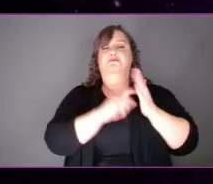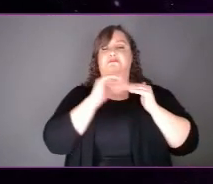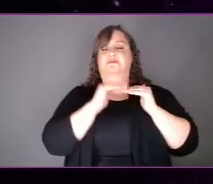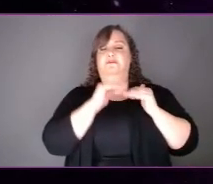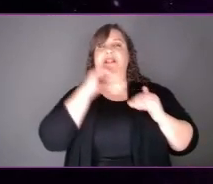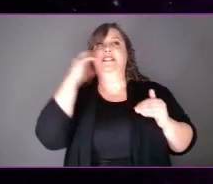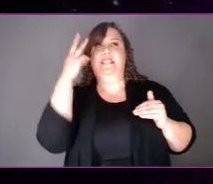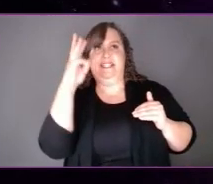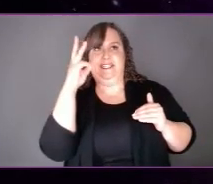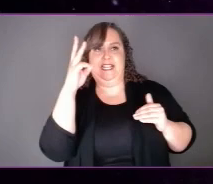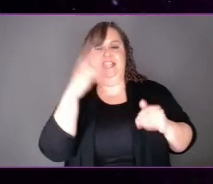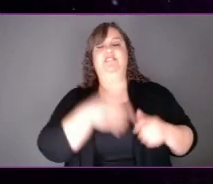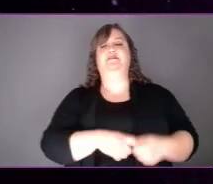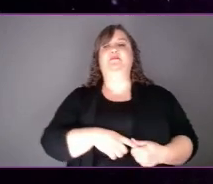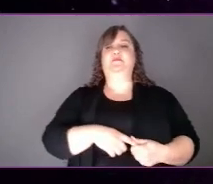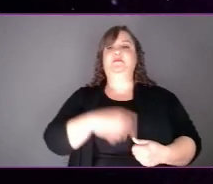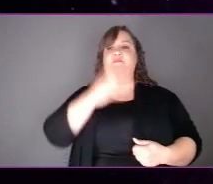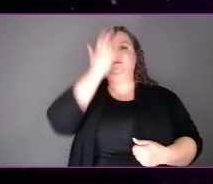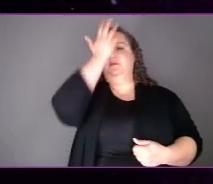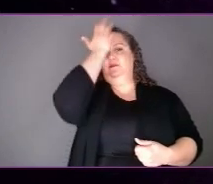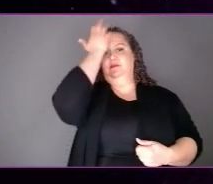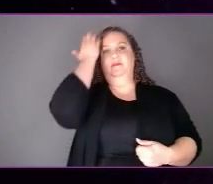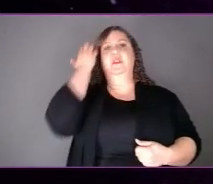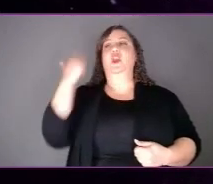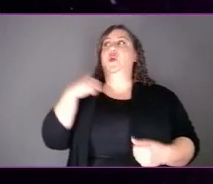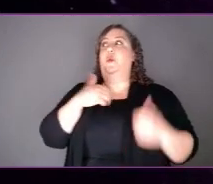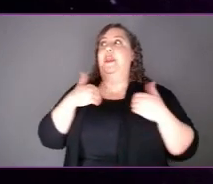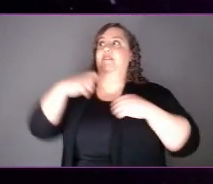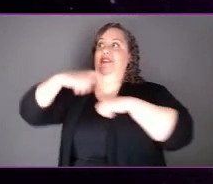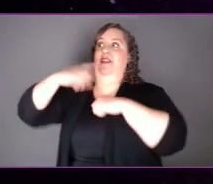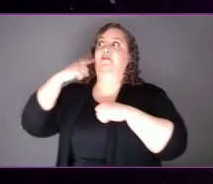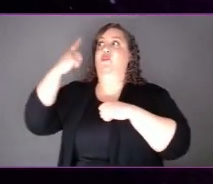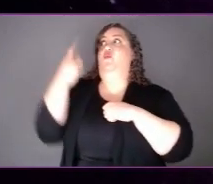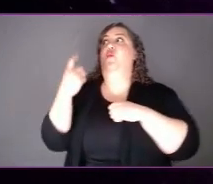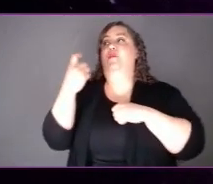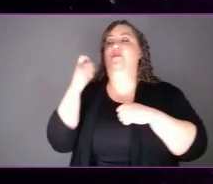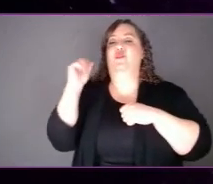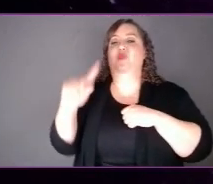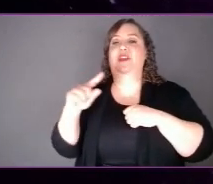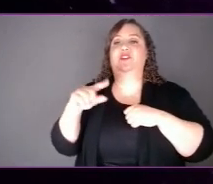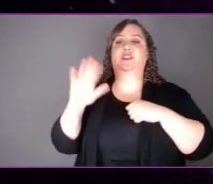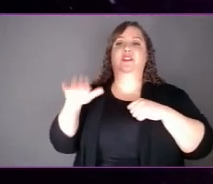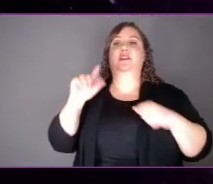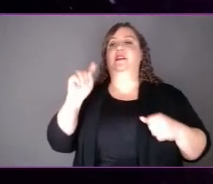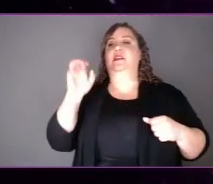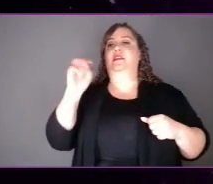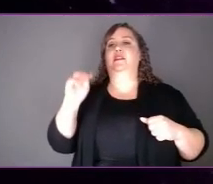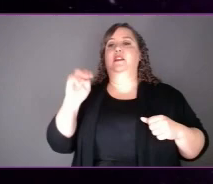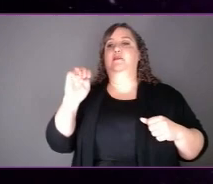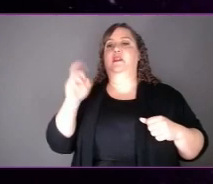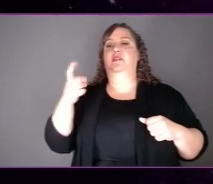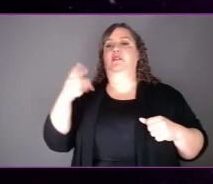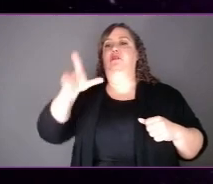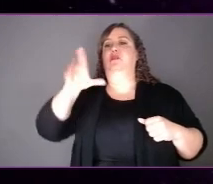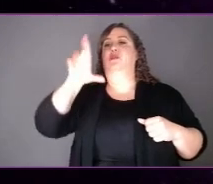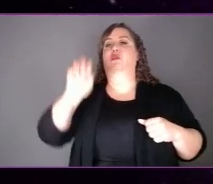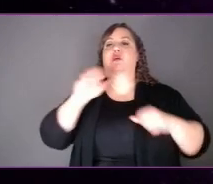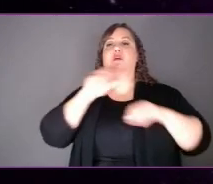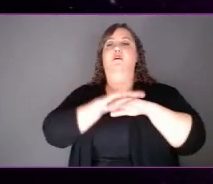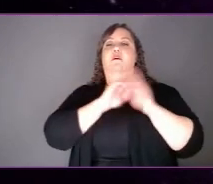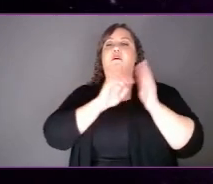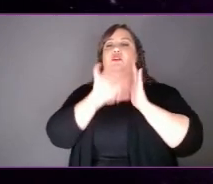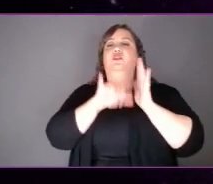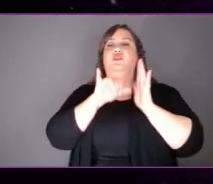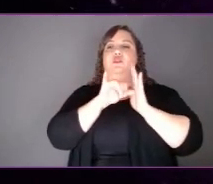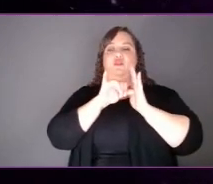All right, so we have time for one more question. Team Explorers on YouTube asks, what if you want to be an intern but live in a state far